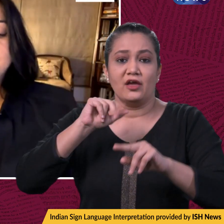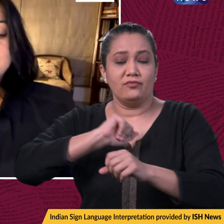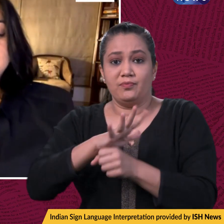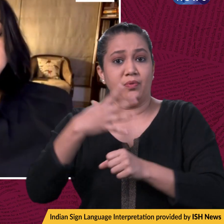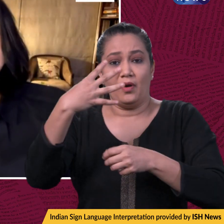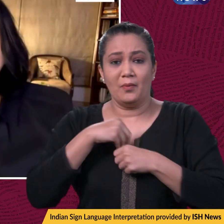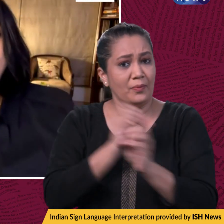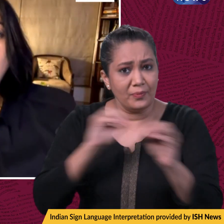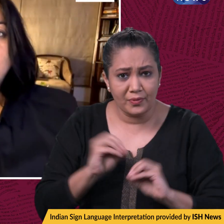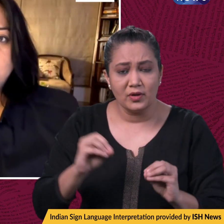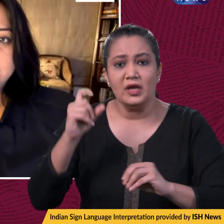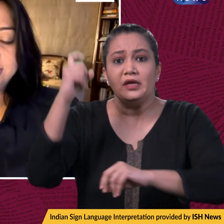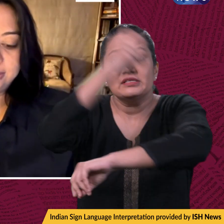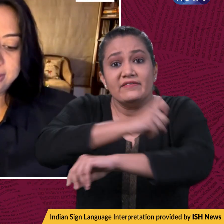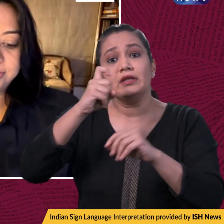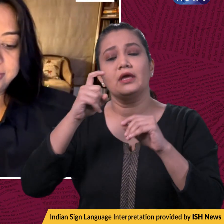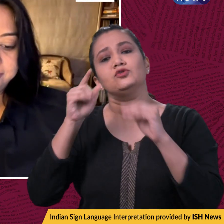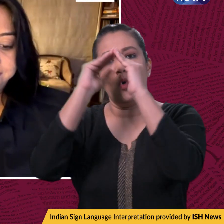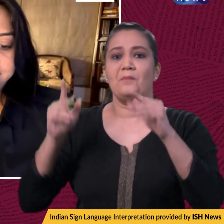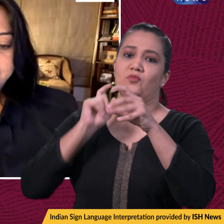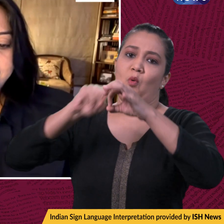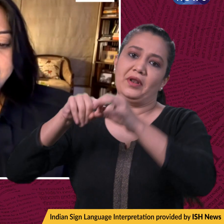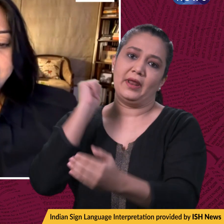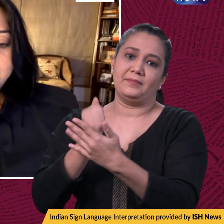have to undergo 7 days of home quarantine as well.